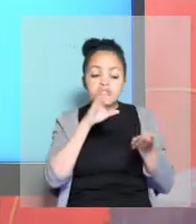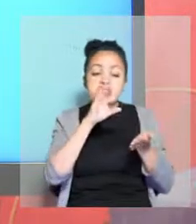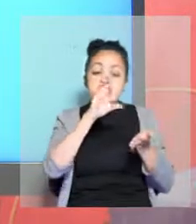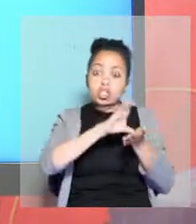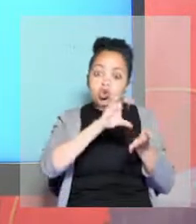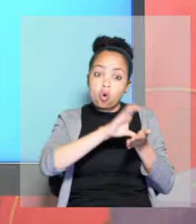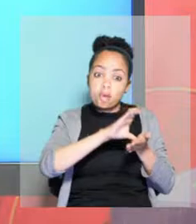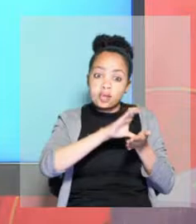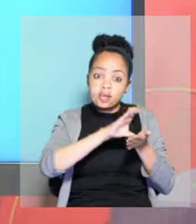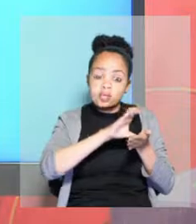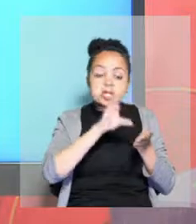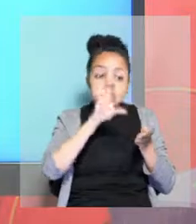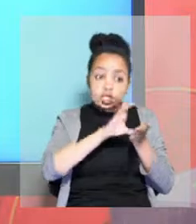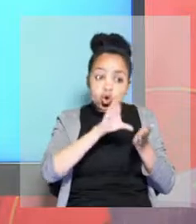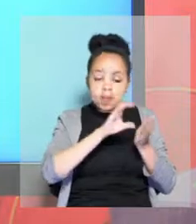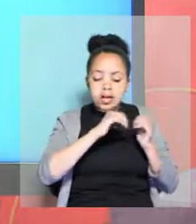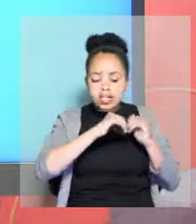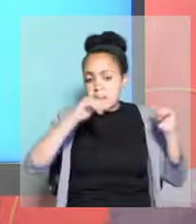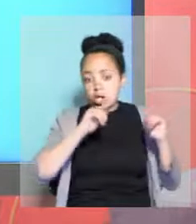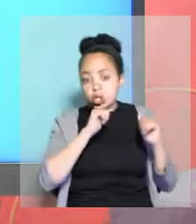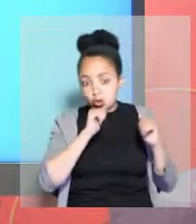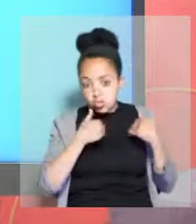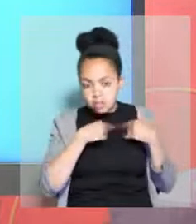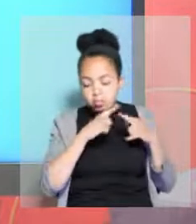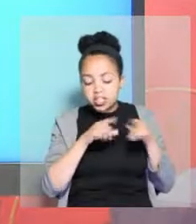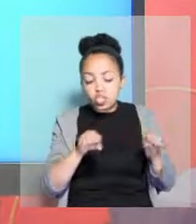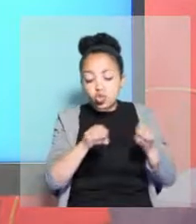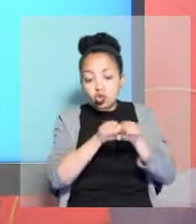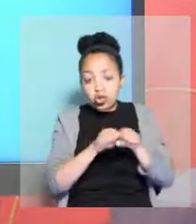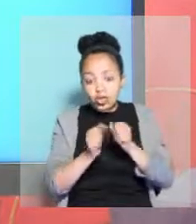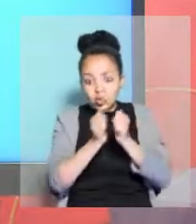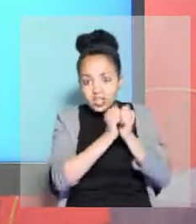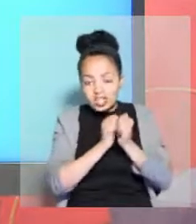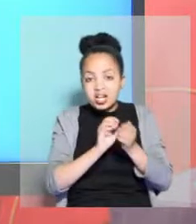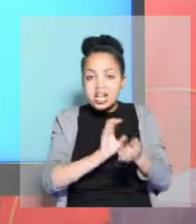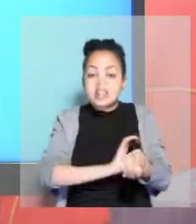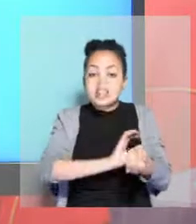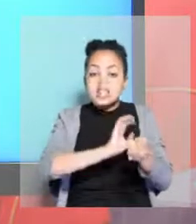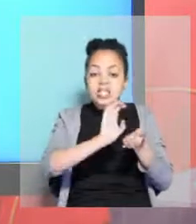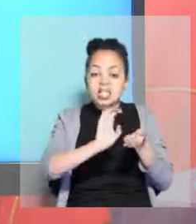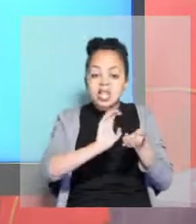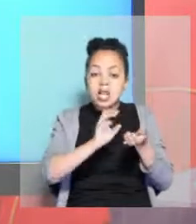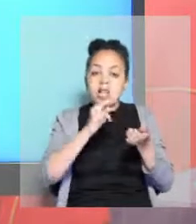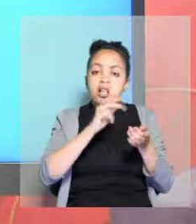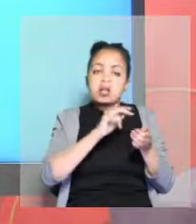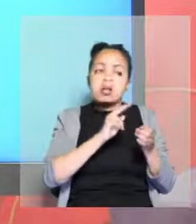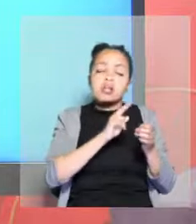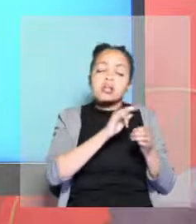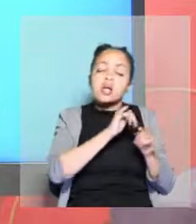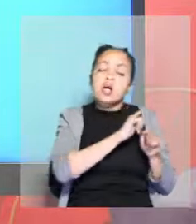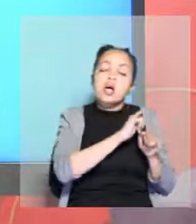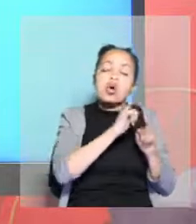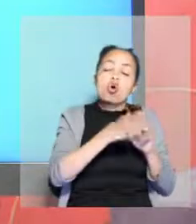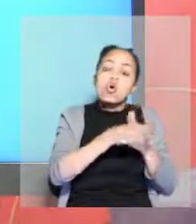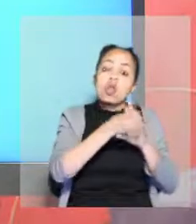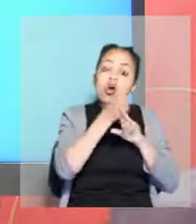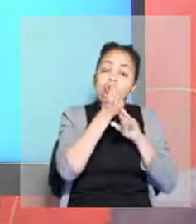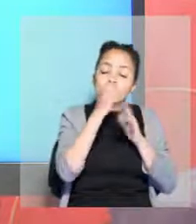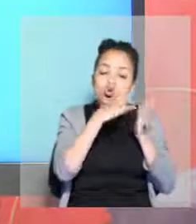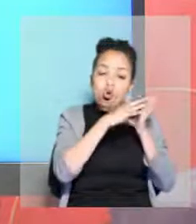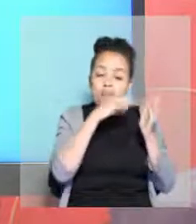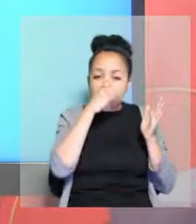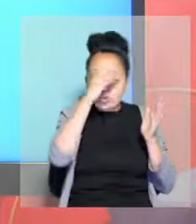here, no centromer separation still, they can be joined together. The cell can be homologous pair, copy the original found